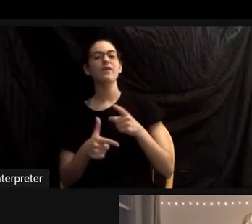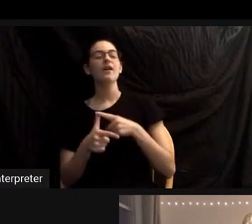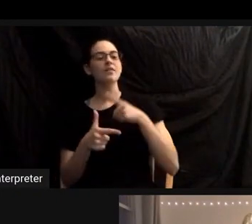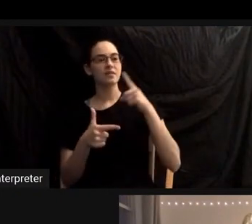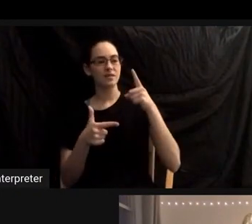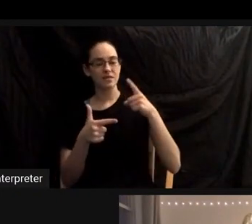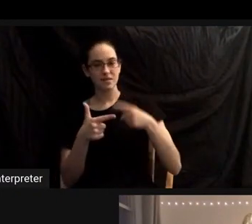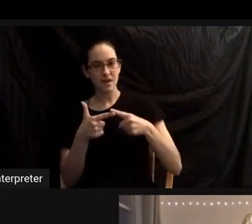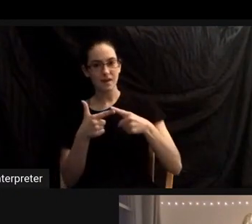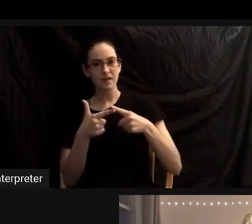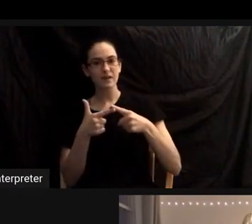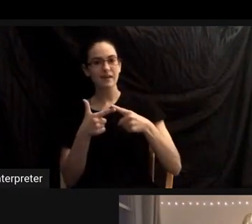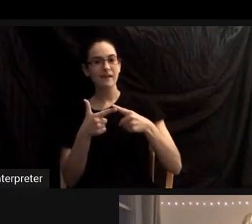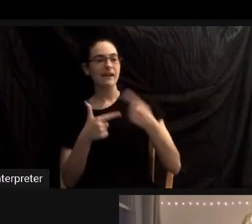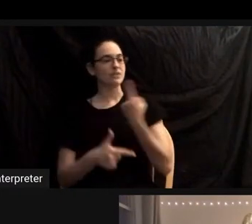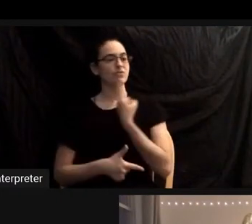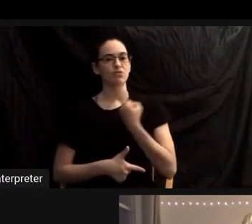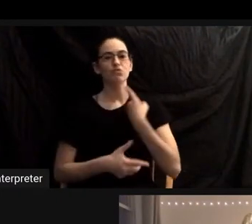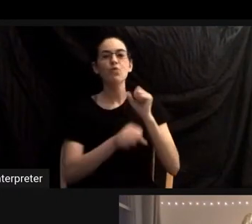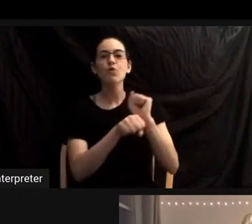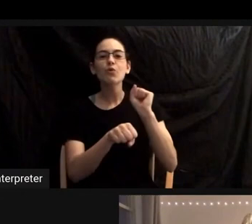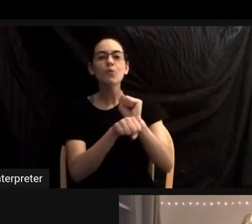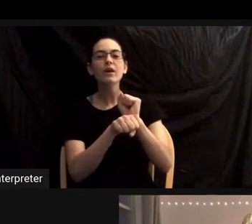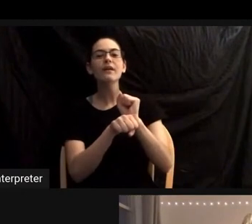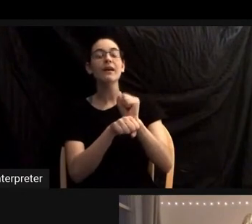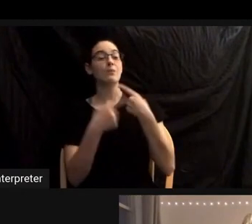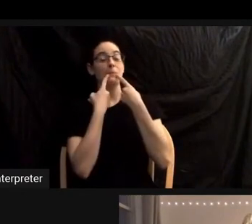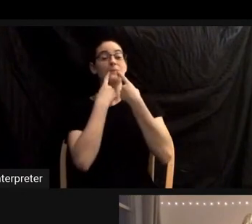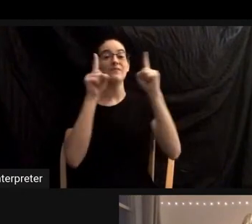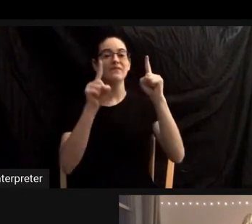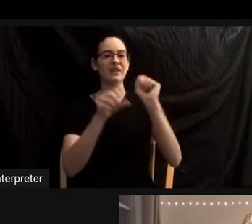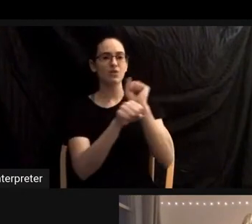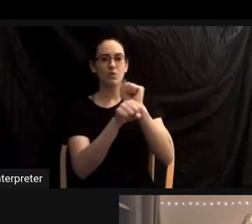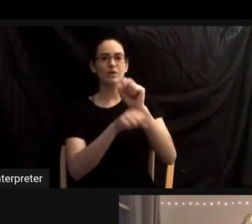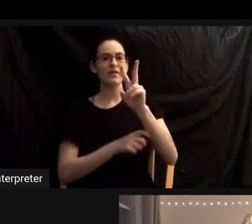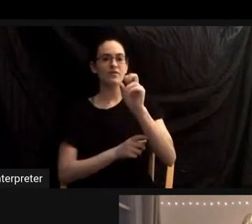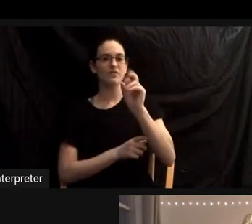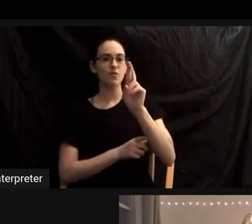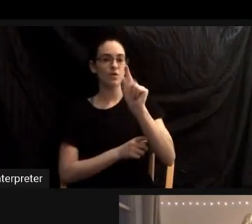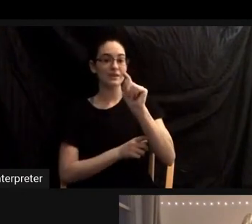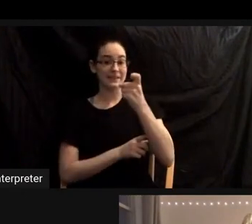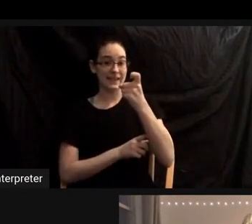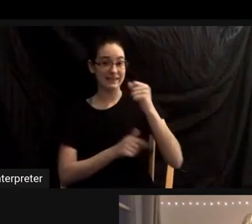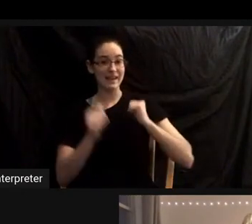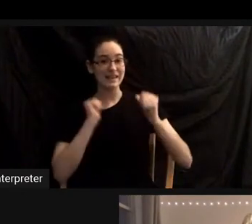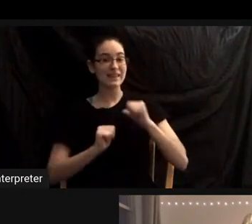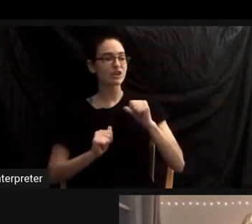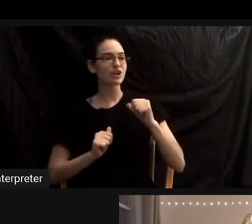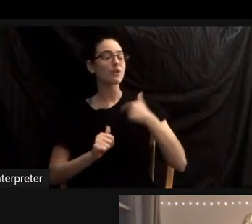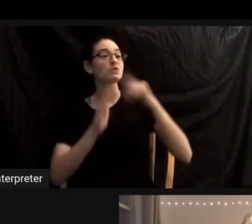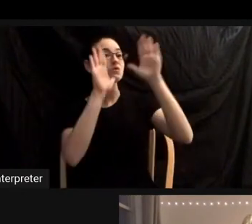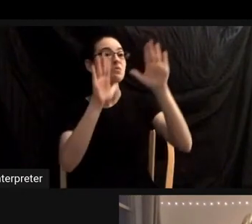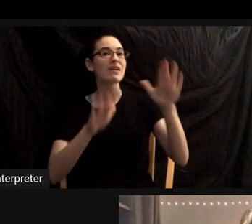I did a lot of solo performance work. And when I finally did start working at the Vortex, it was a sort of wonderful, because we're like, you mean I don't have